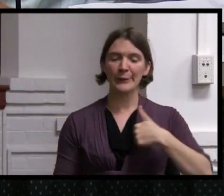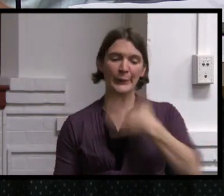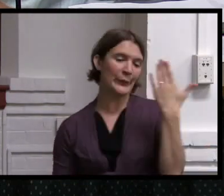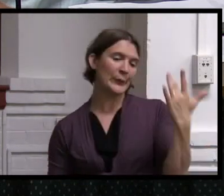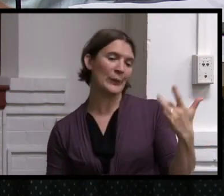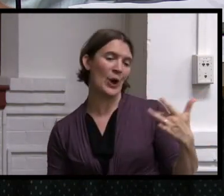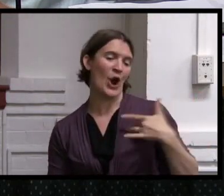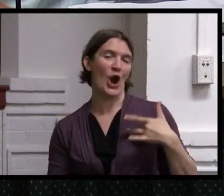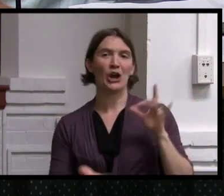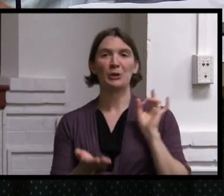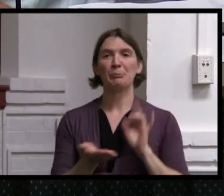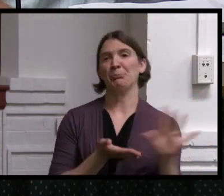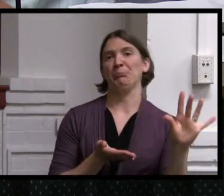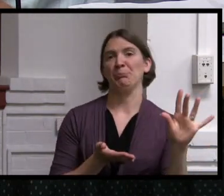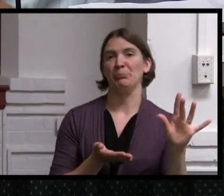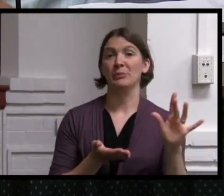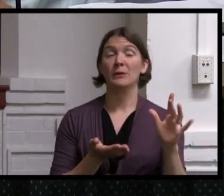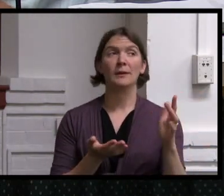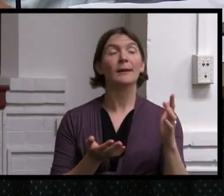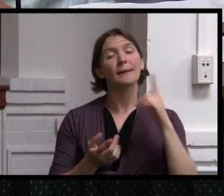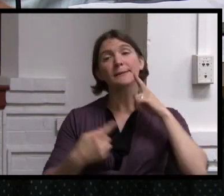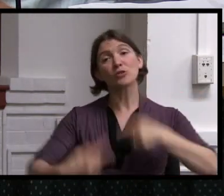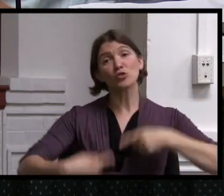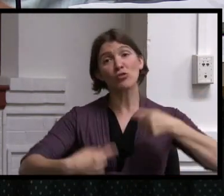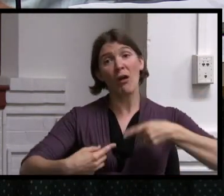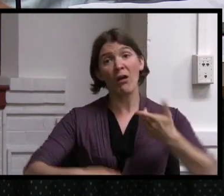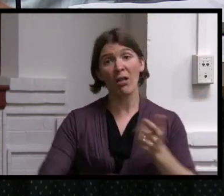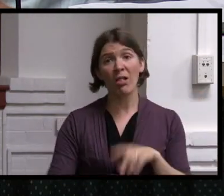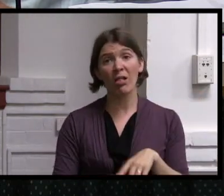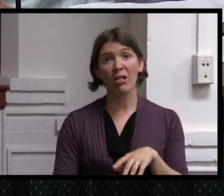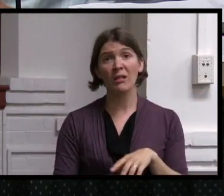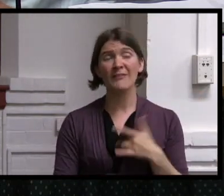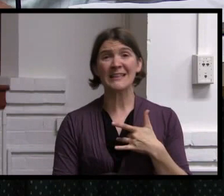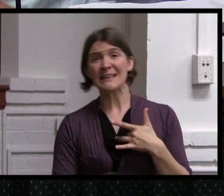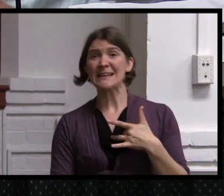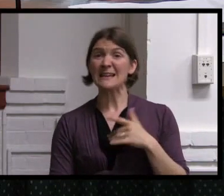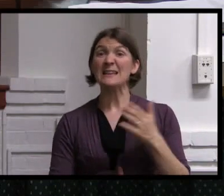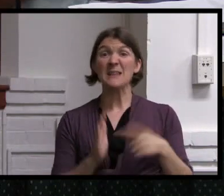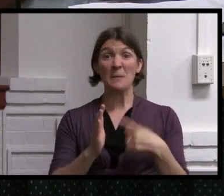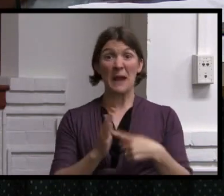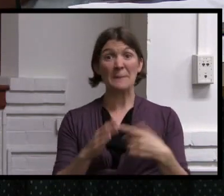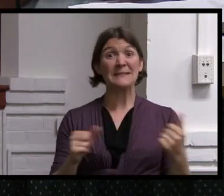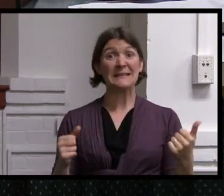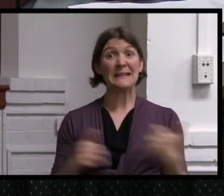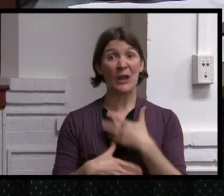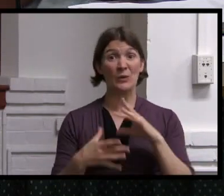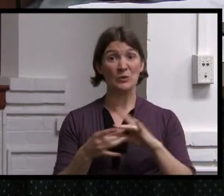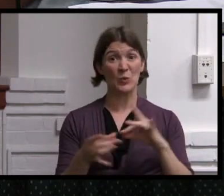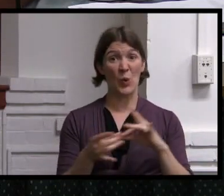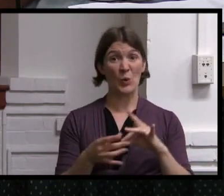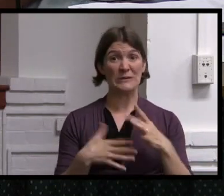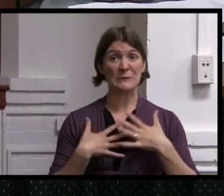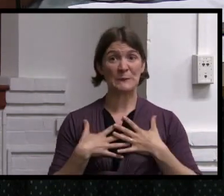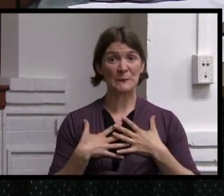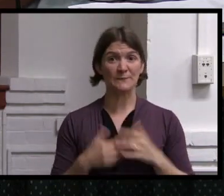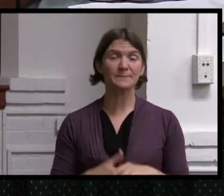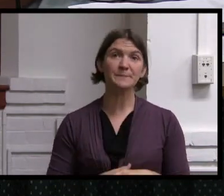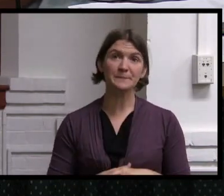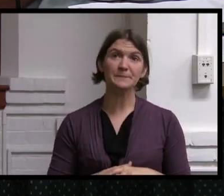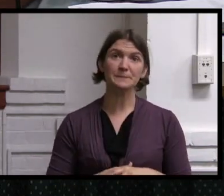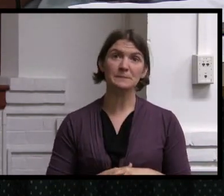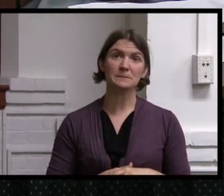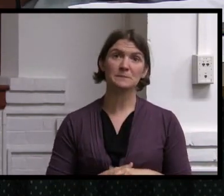And there is a lot of struggle and a lot of kind of borderline scary anecdotes that come along with this.